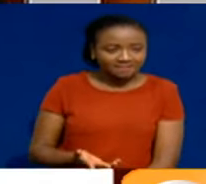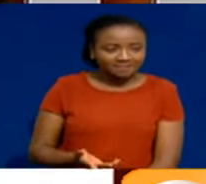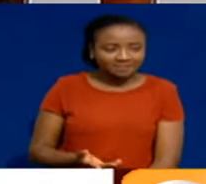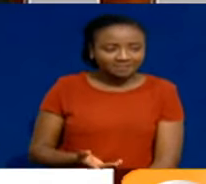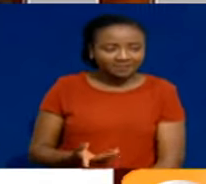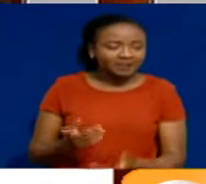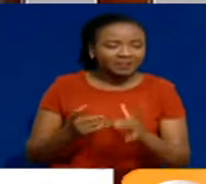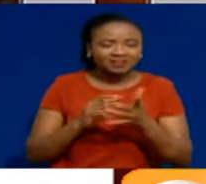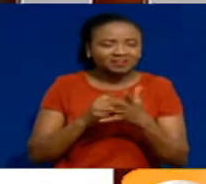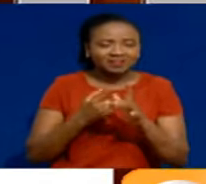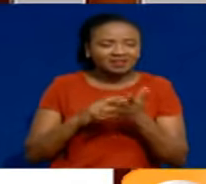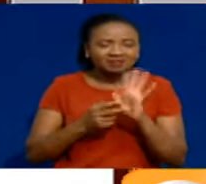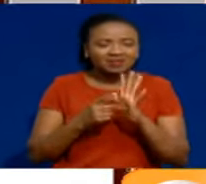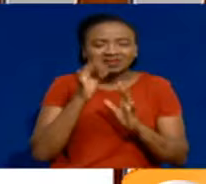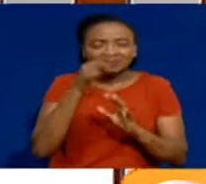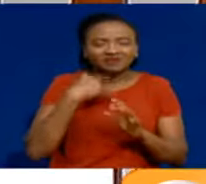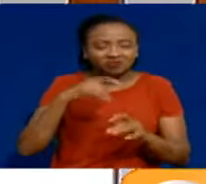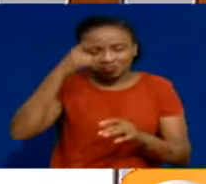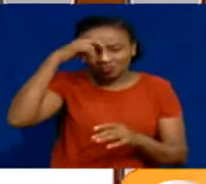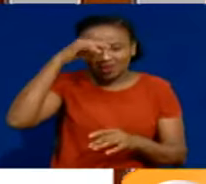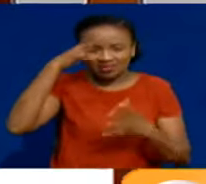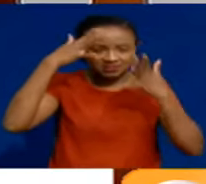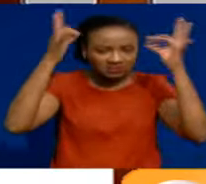Then you don't need to exist.